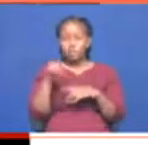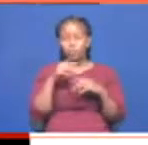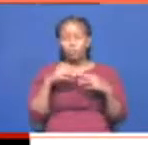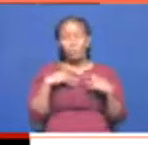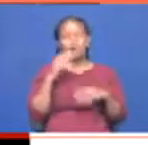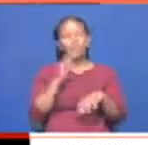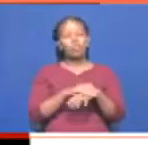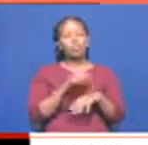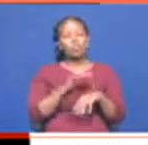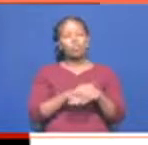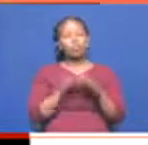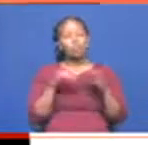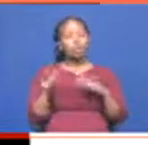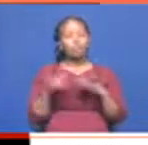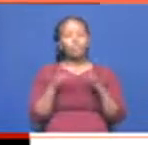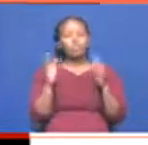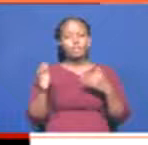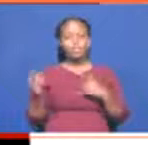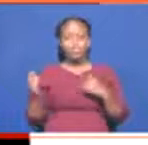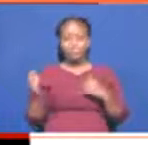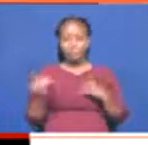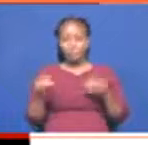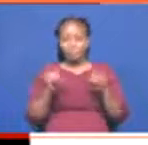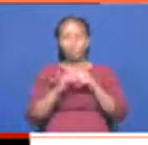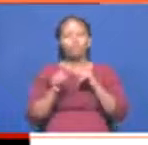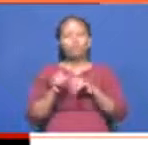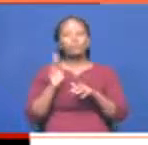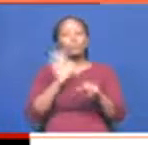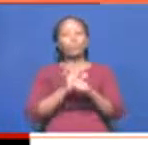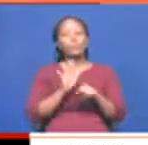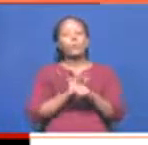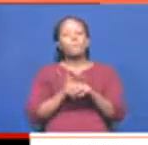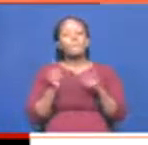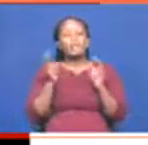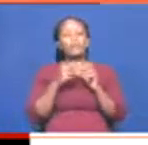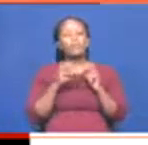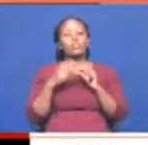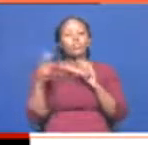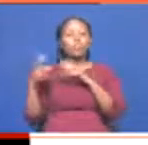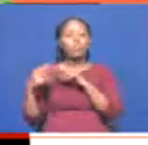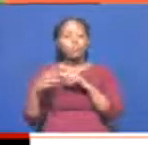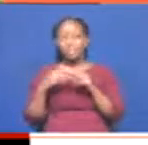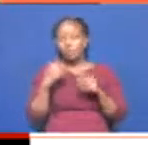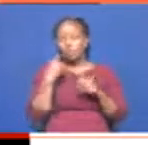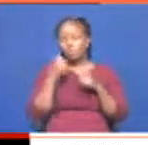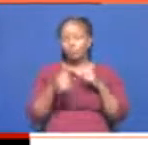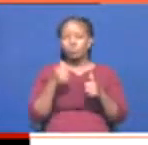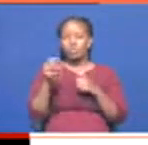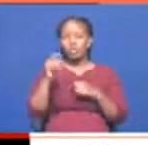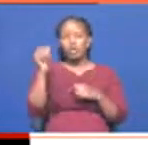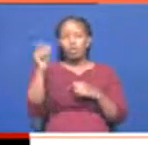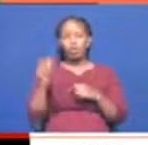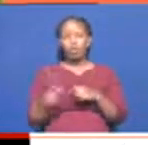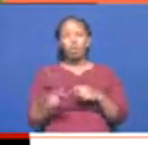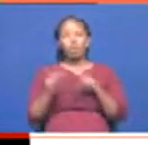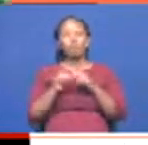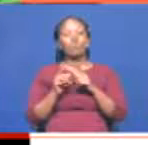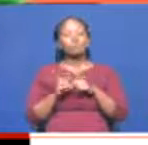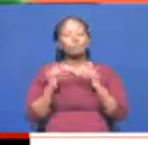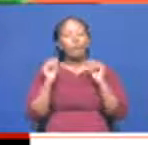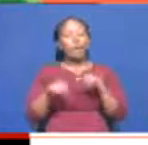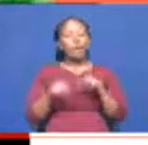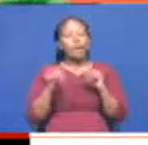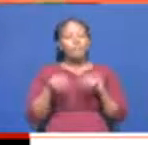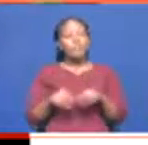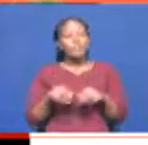there. Also, we have many consultants who have come up, local consultants, and they are able now to